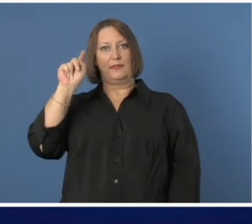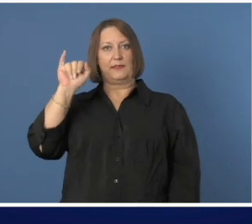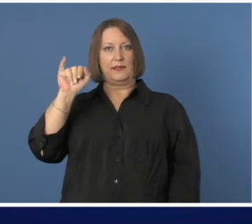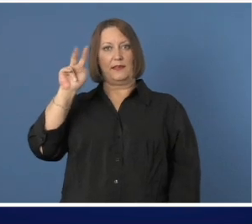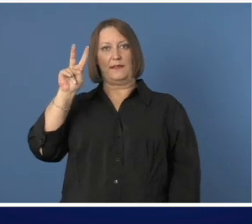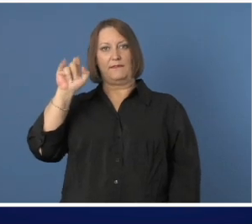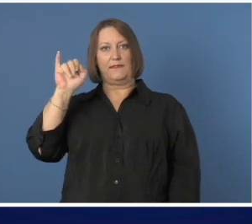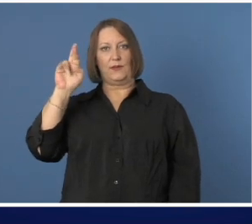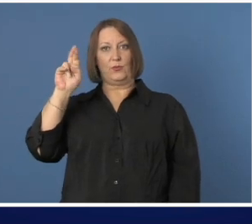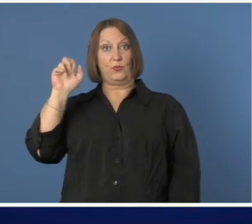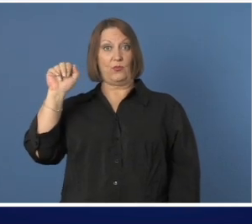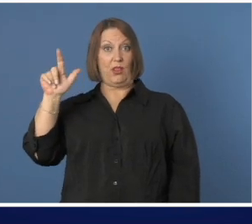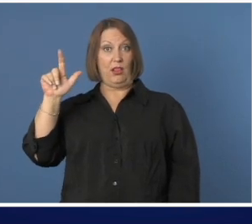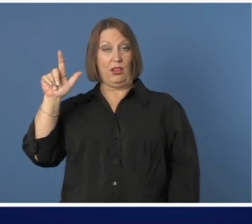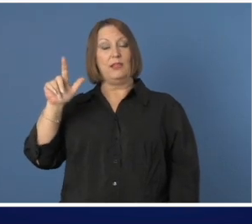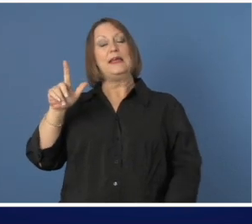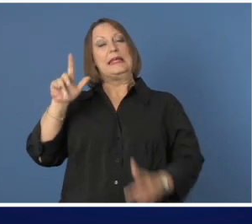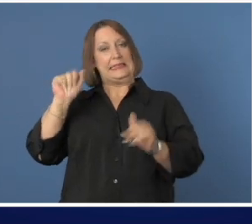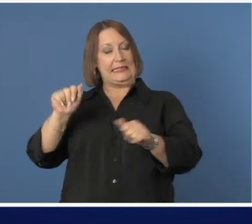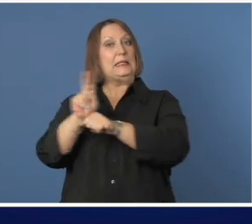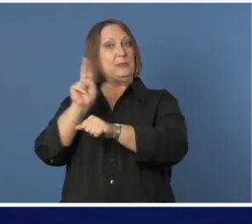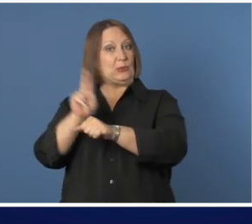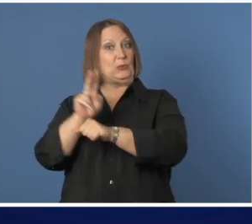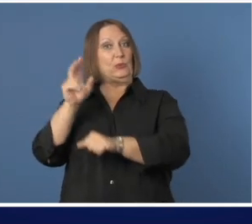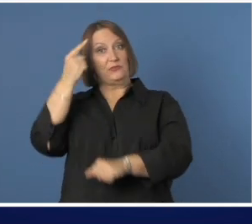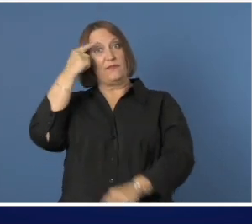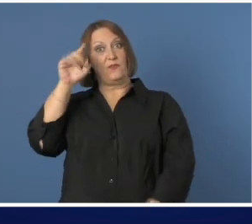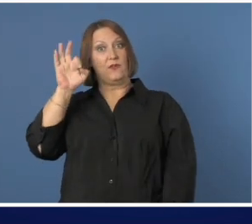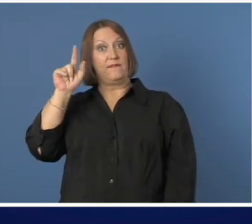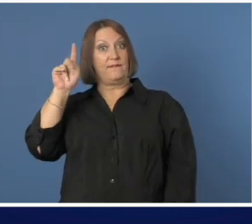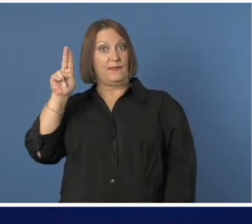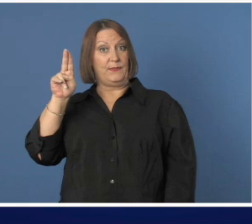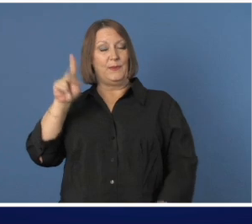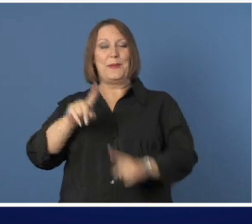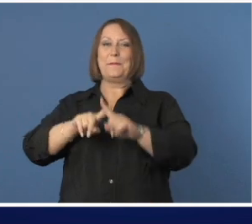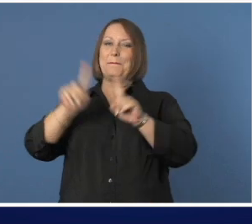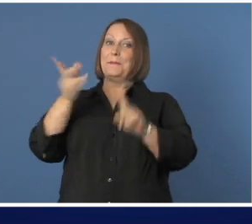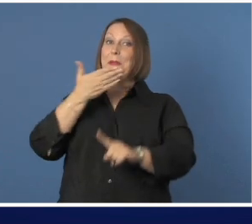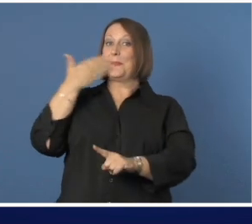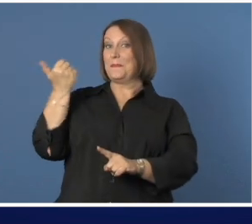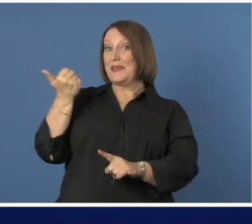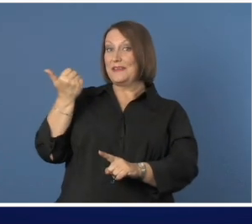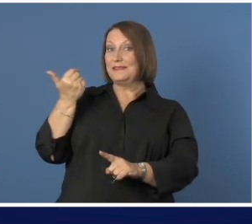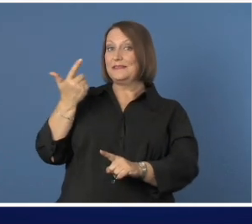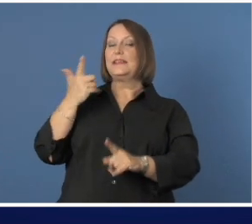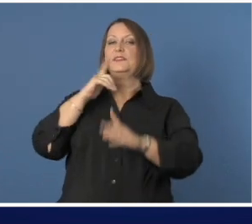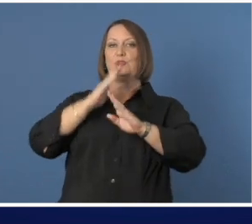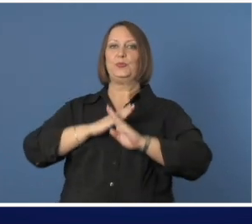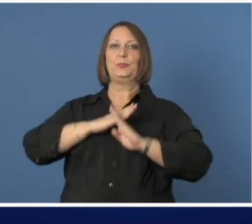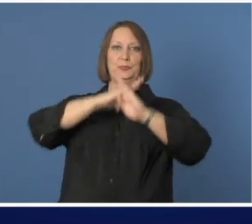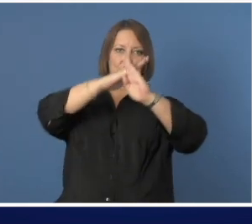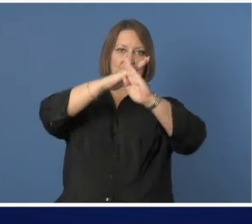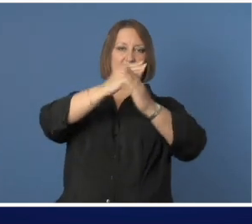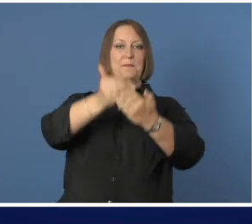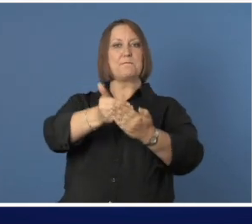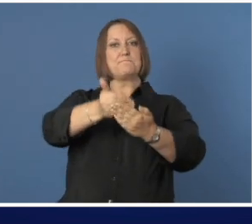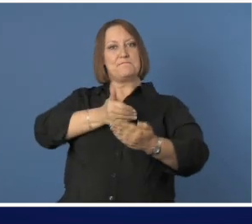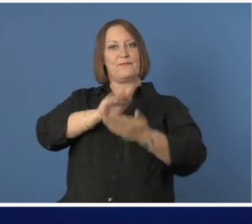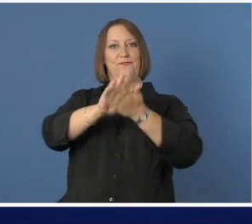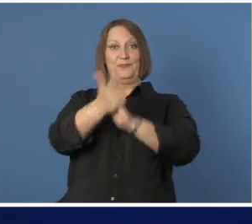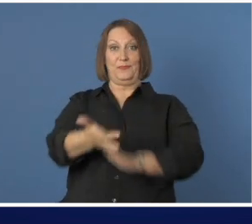individuals with influenza illness however prevention is the best strategy during a